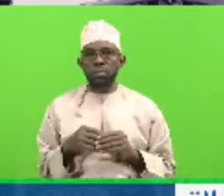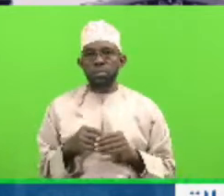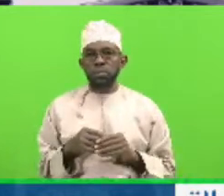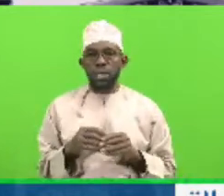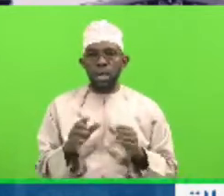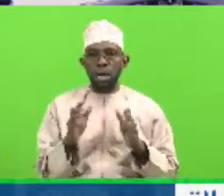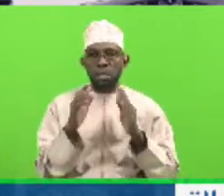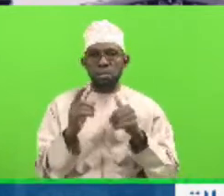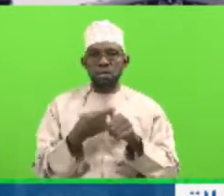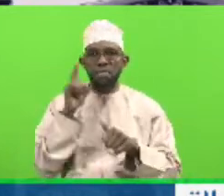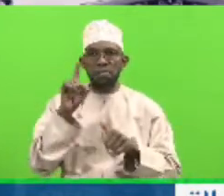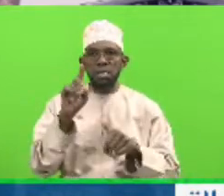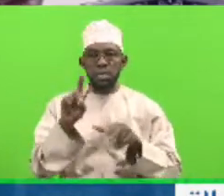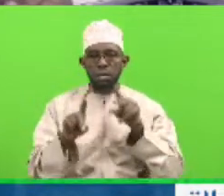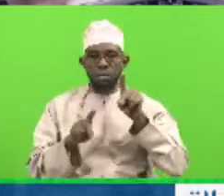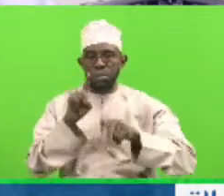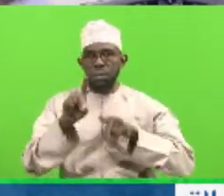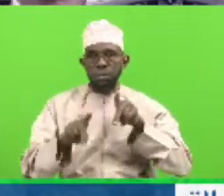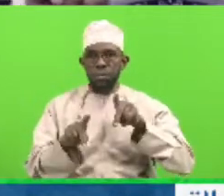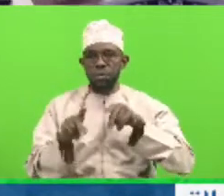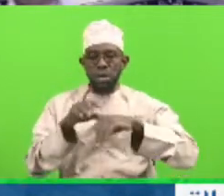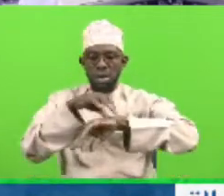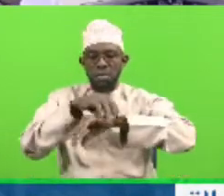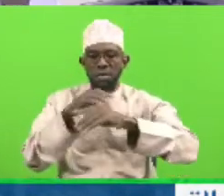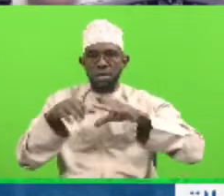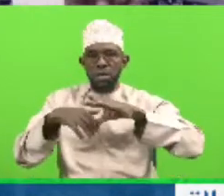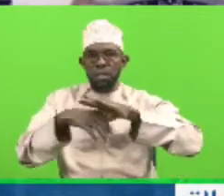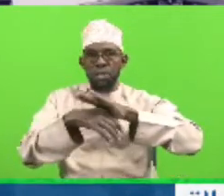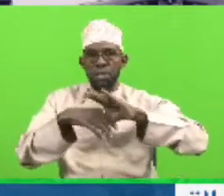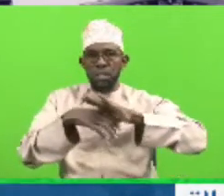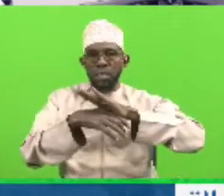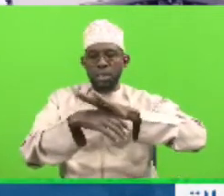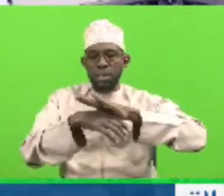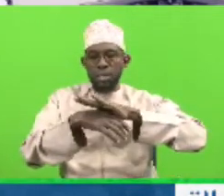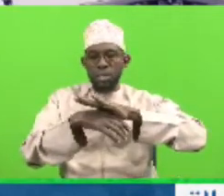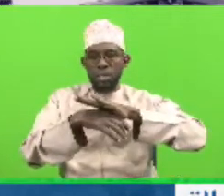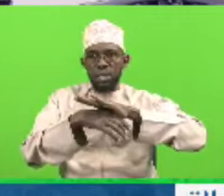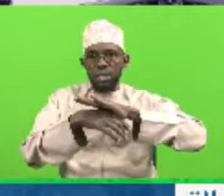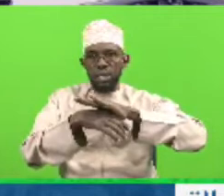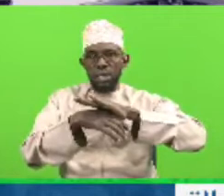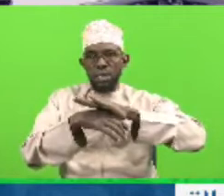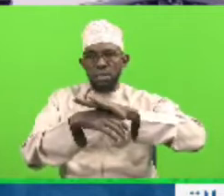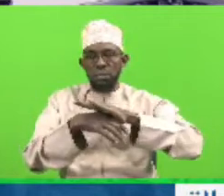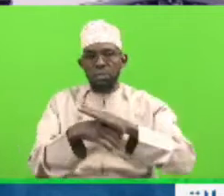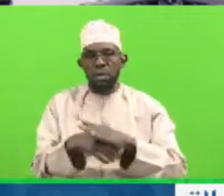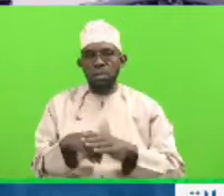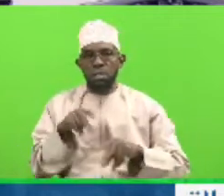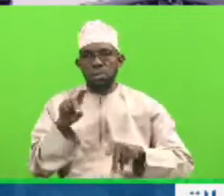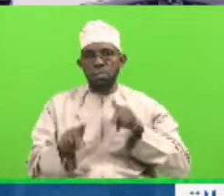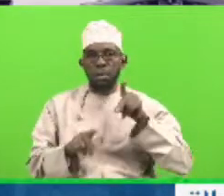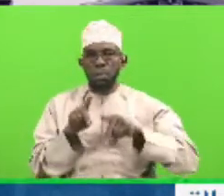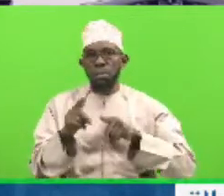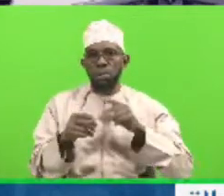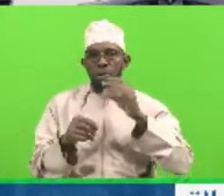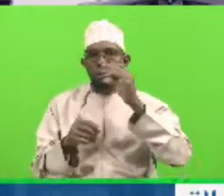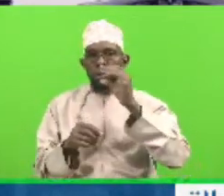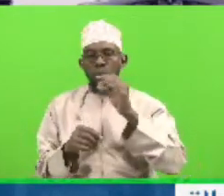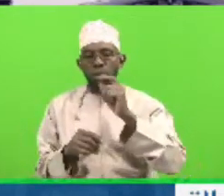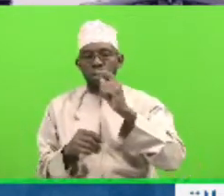The first people on earth to have practiced homosexuality are the people of Lut.